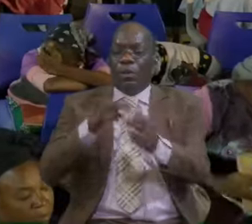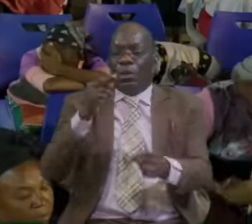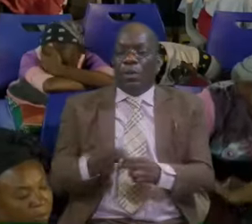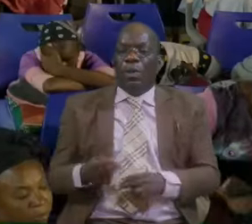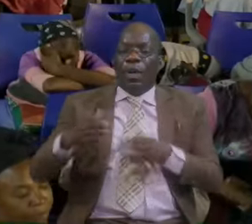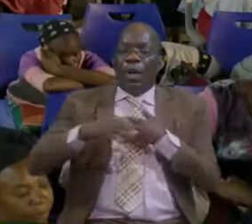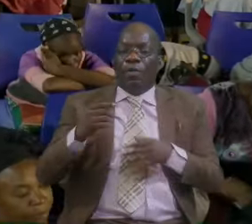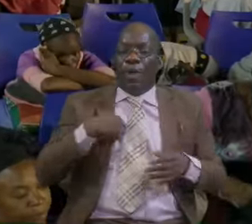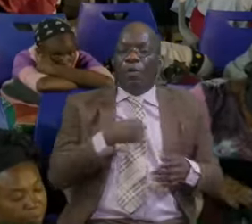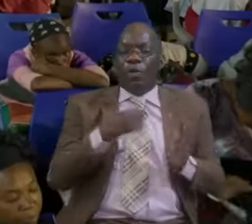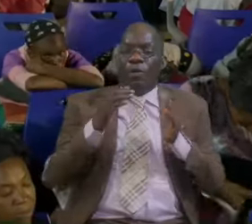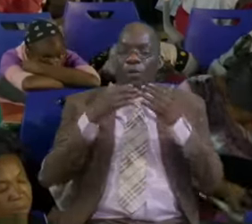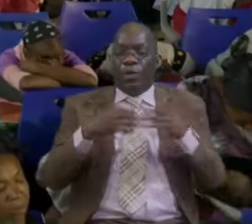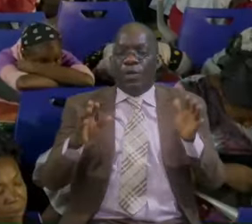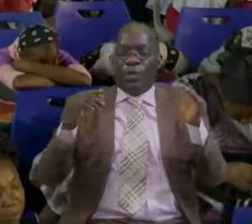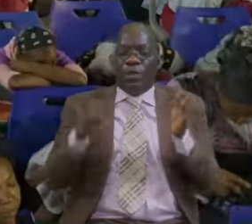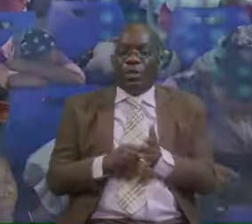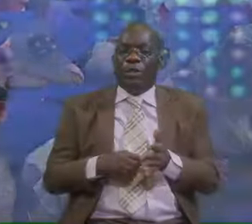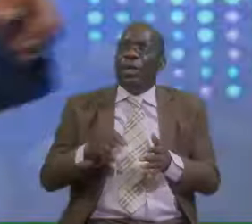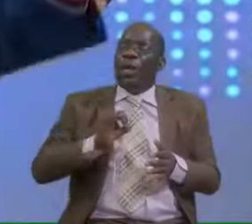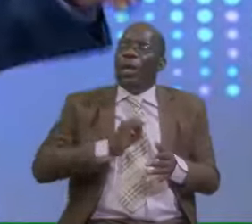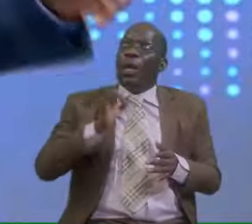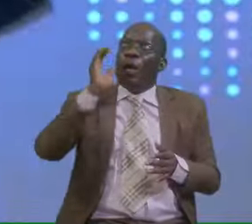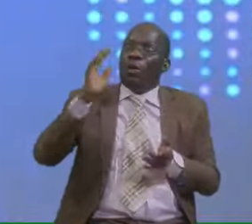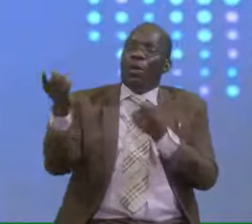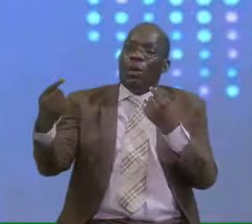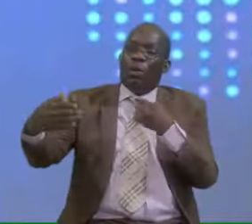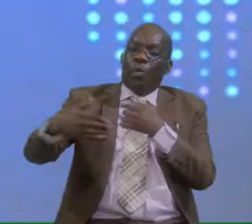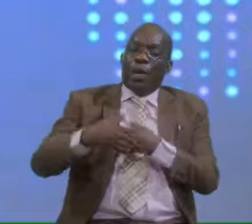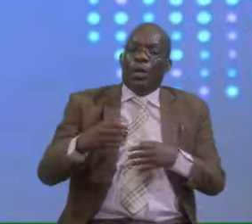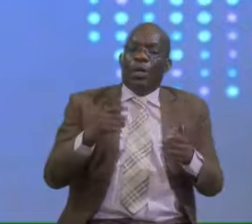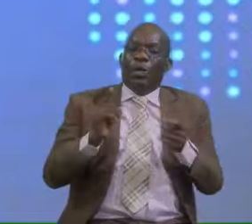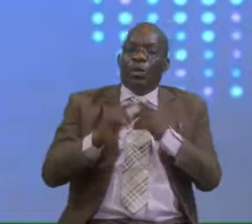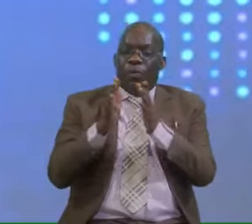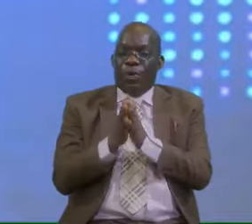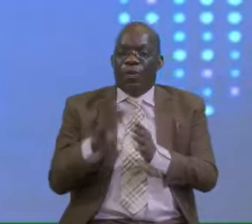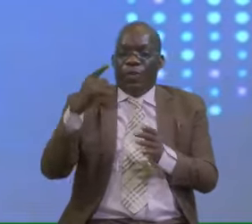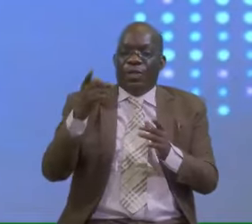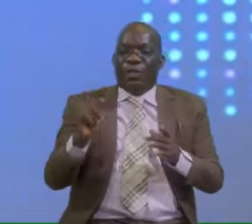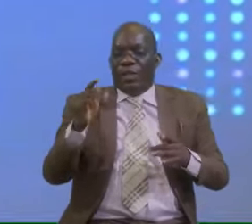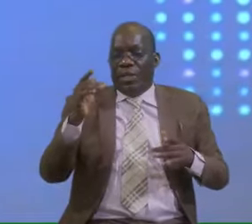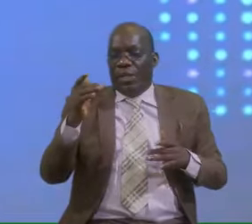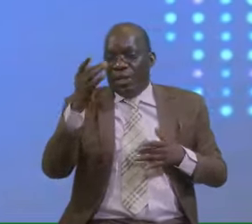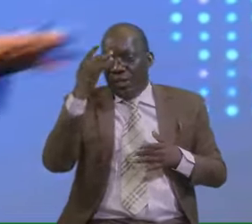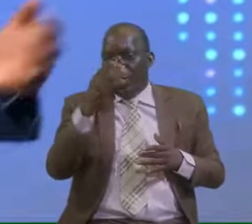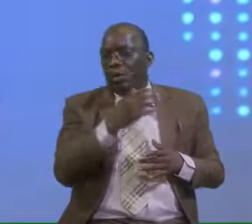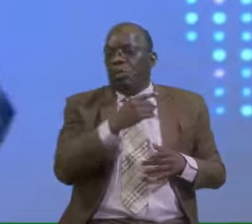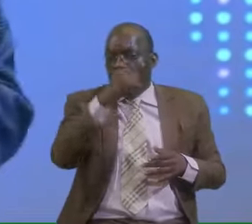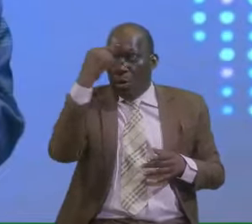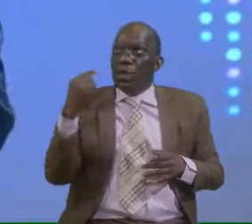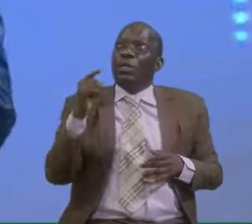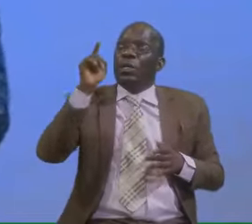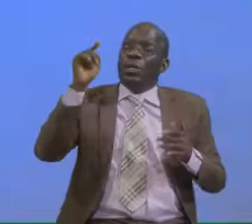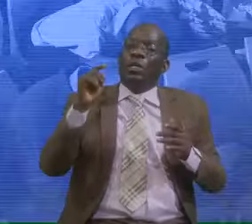coming back to pray for the sick, because he's also making intercession for the sick. We call on